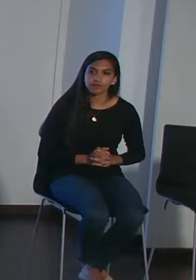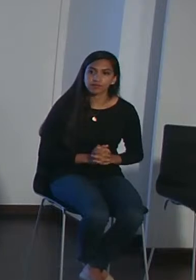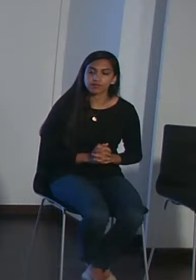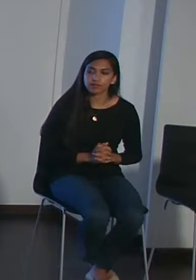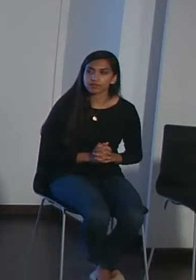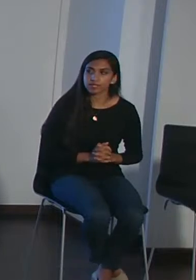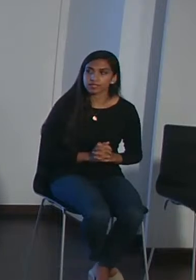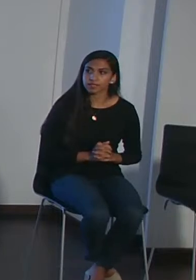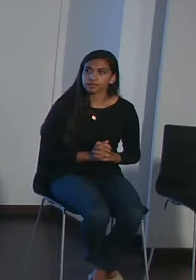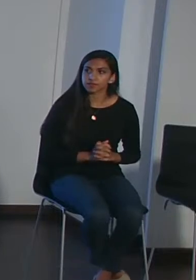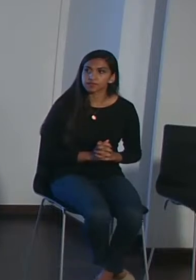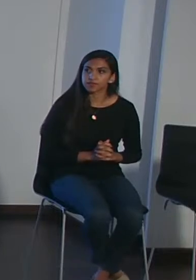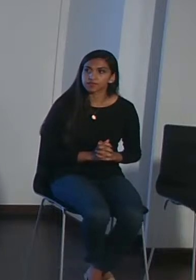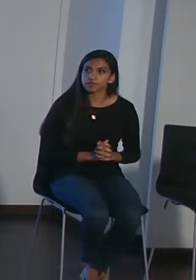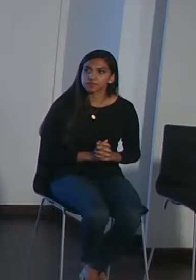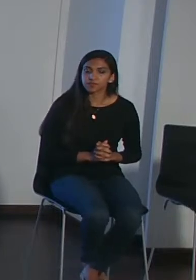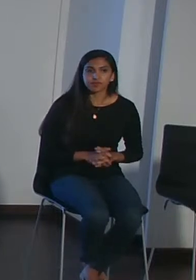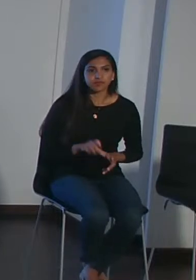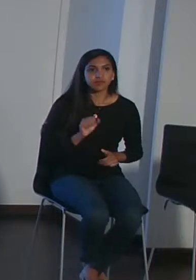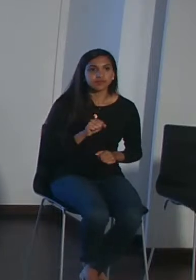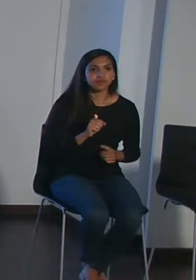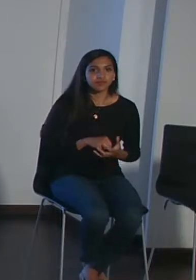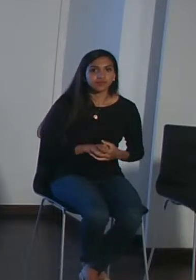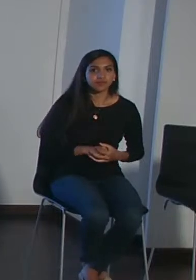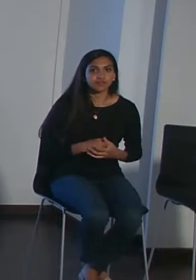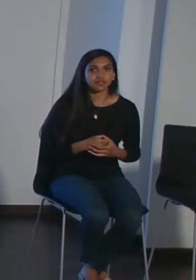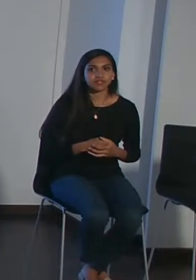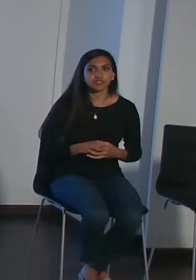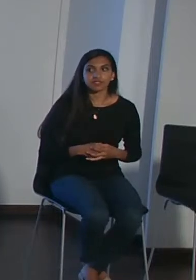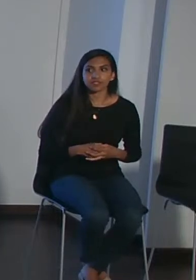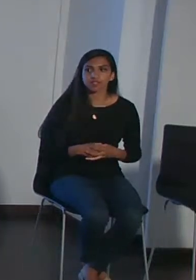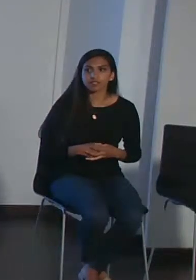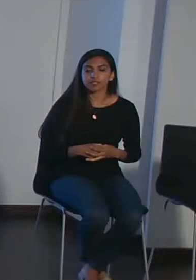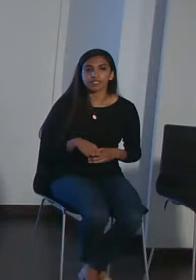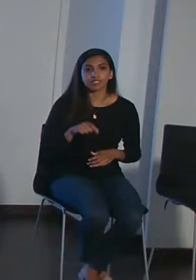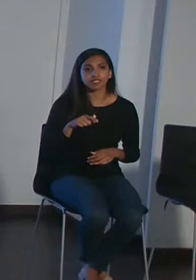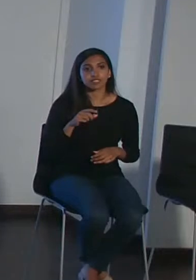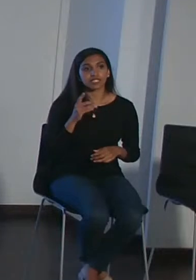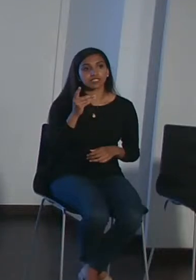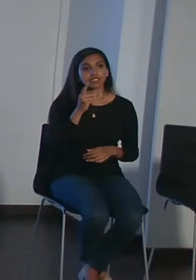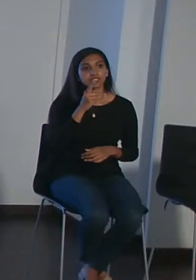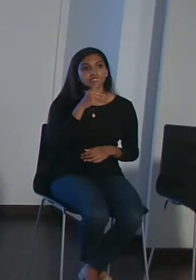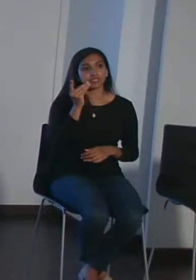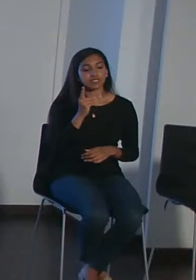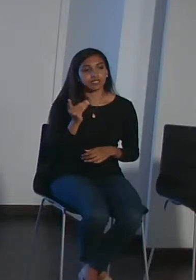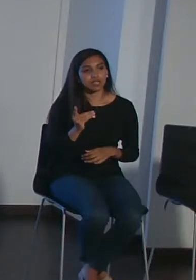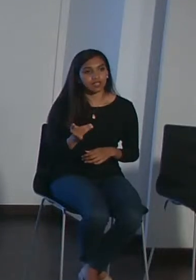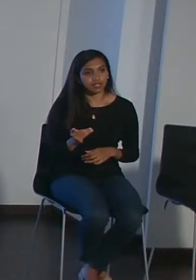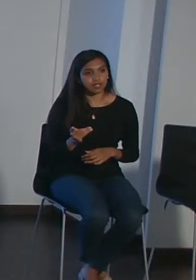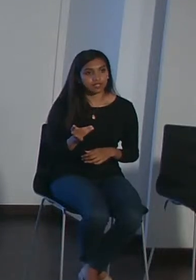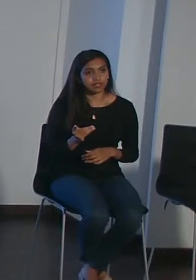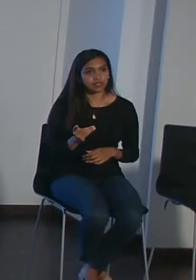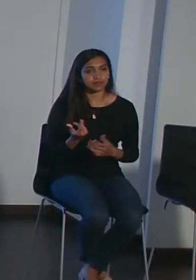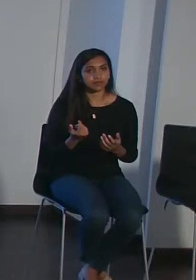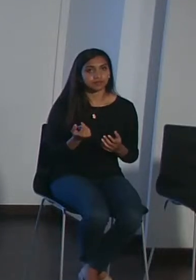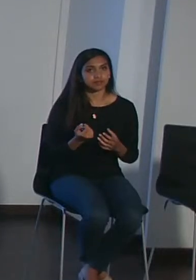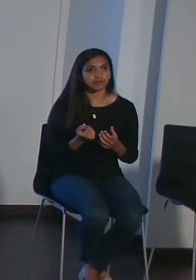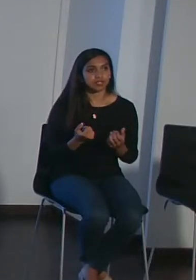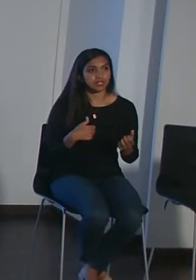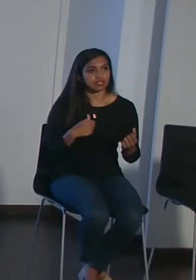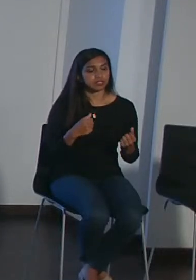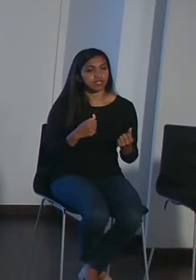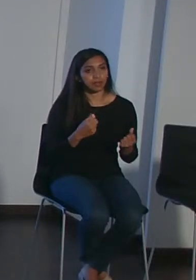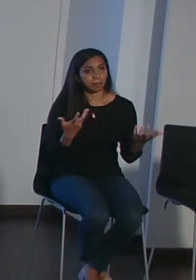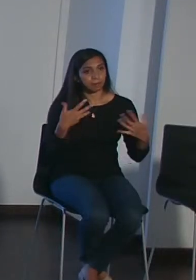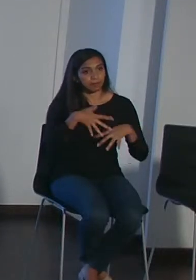Yeah, I think it's extremely critical. Design is part of. I think if there is any curatorial